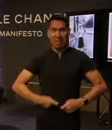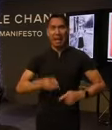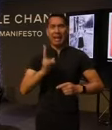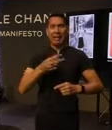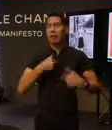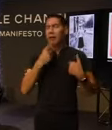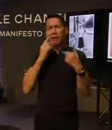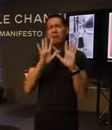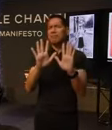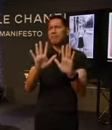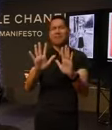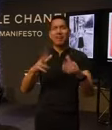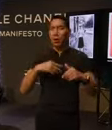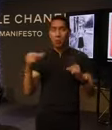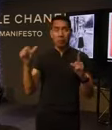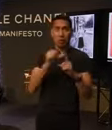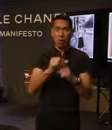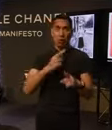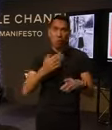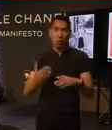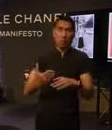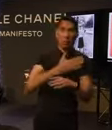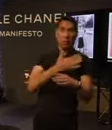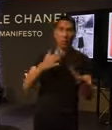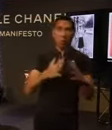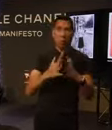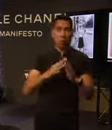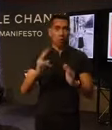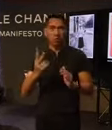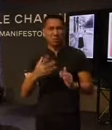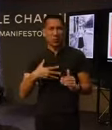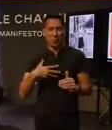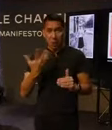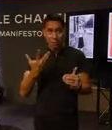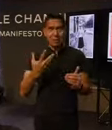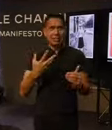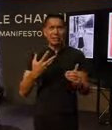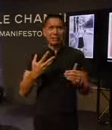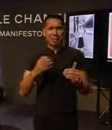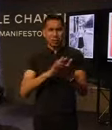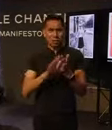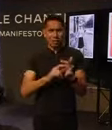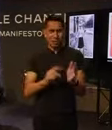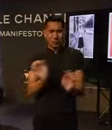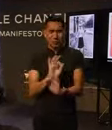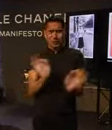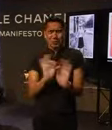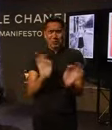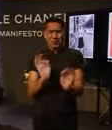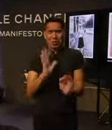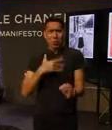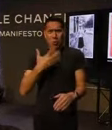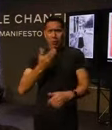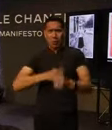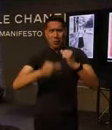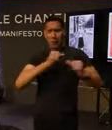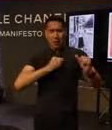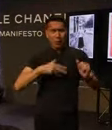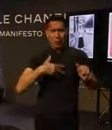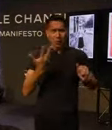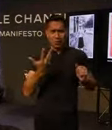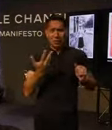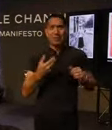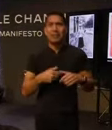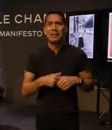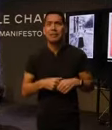a return to what we had prior to the war. And I think Chanel was like, no, we can't go back. And of course, I mean,